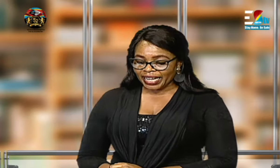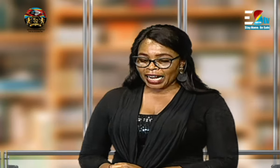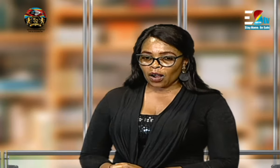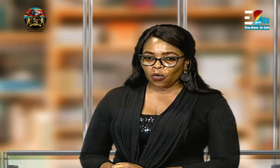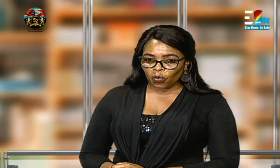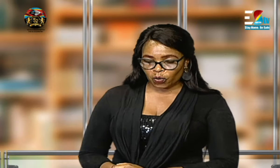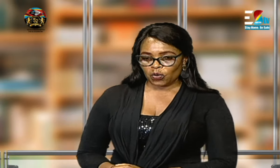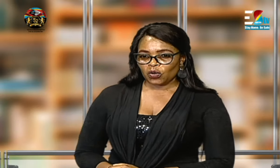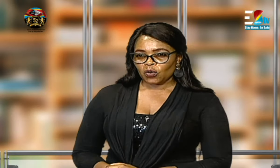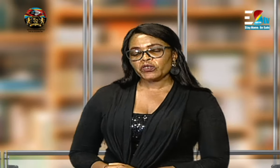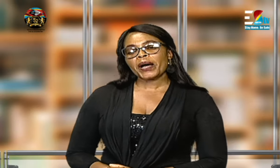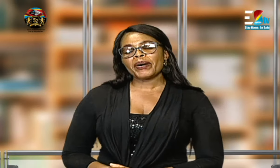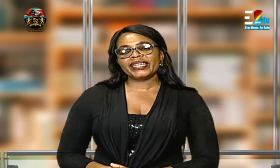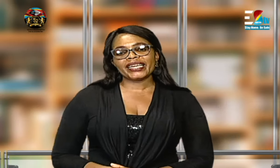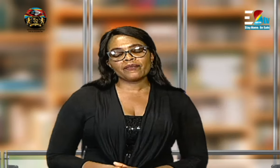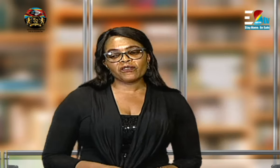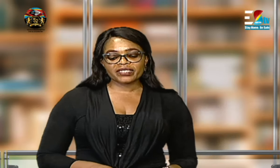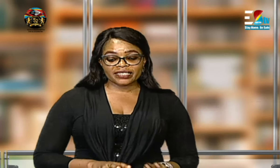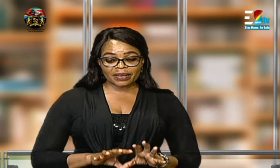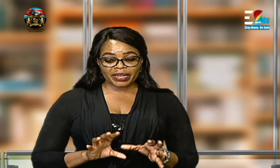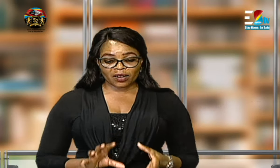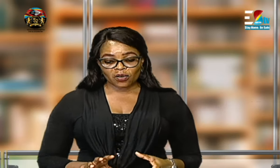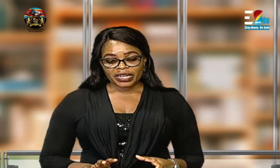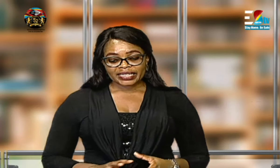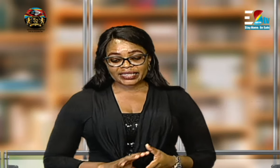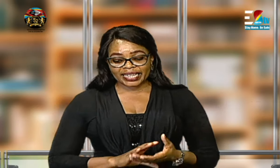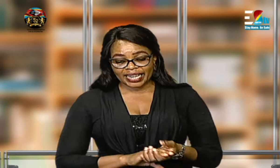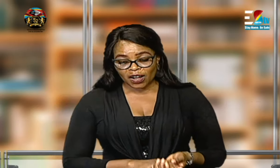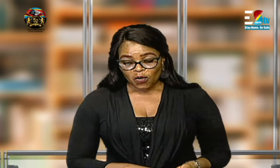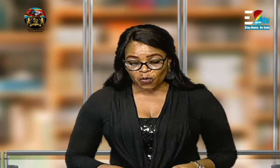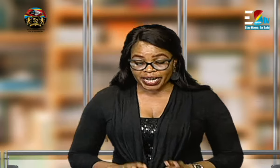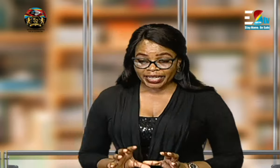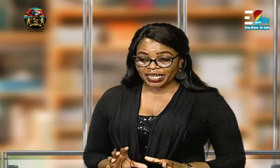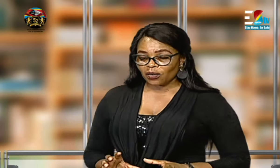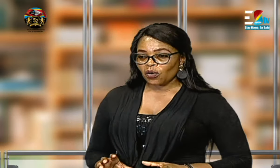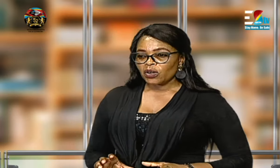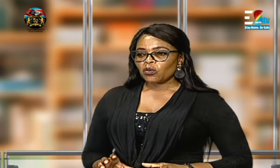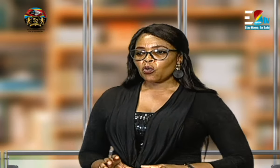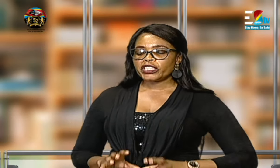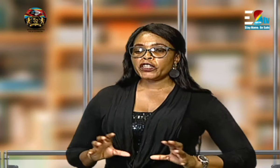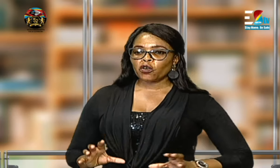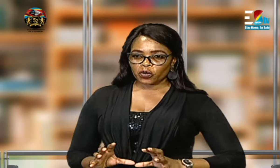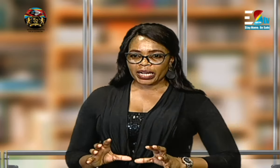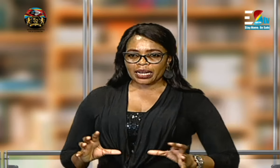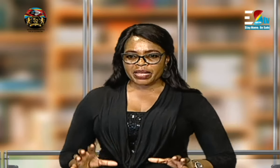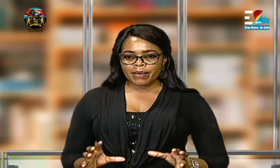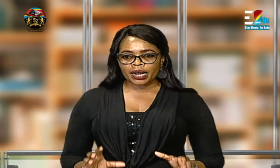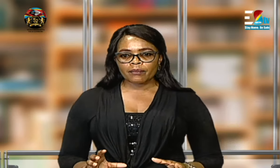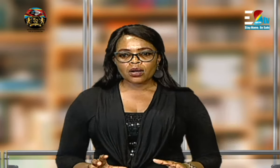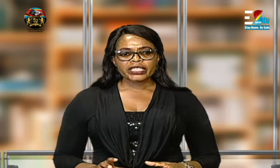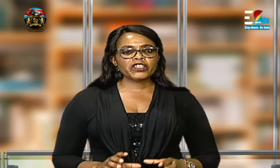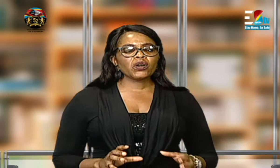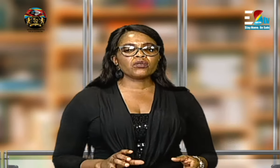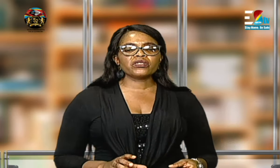ngimangele kakhulu usangibhalela ke mfundzi lendzaba yakho ngicela unake nakho utihlolo ngalamanye